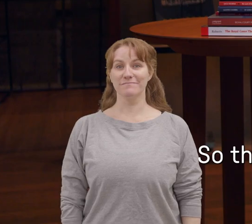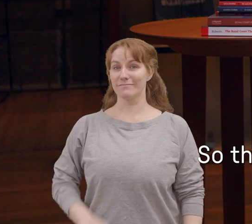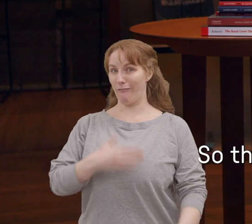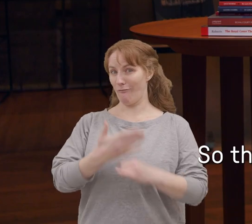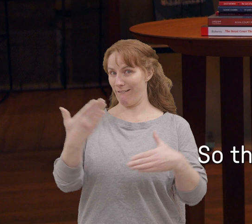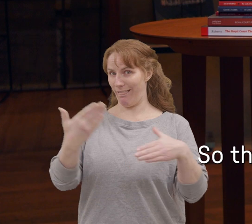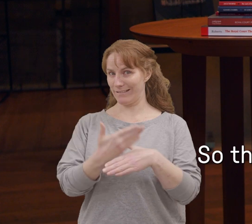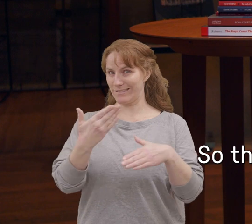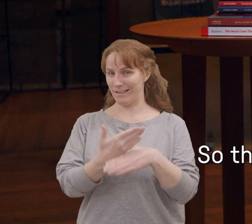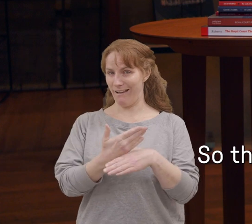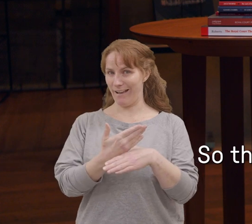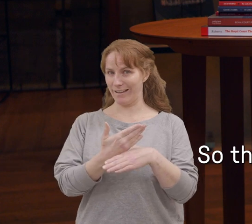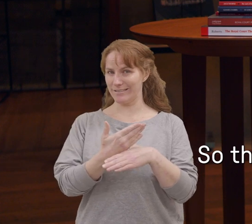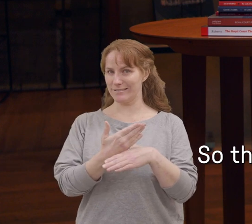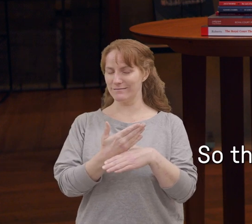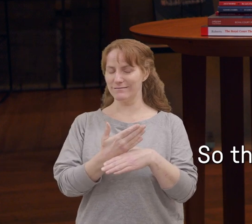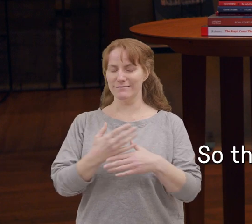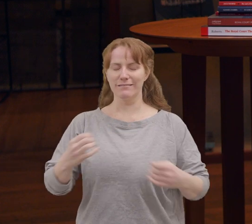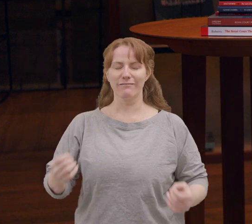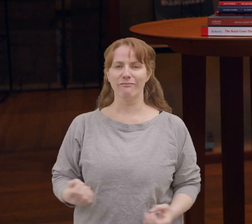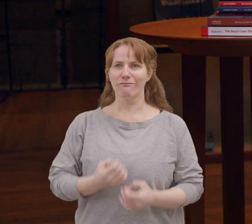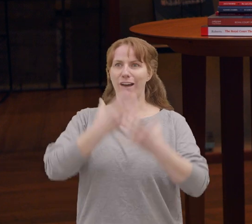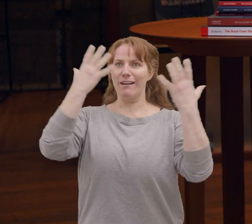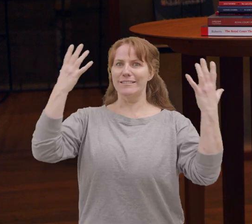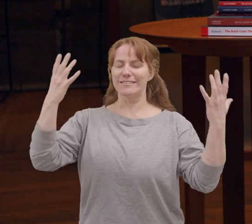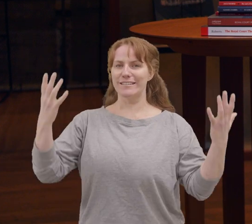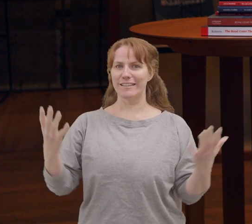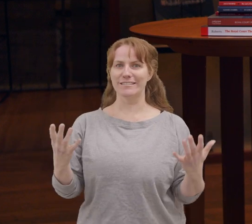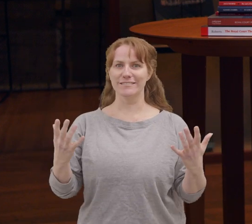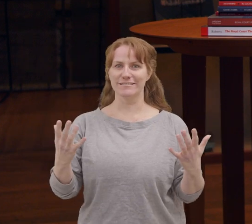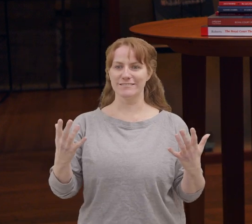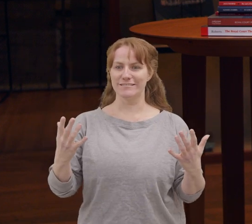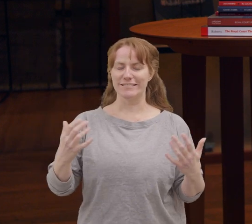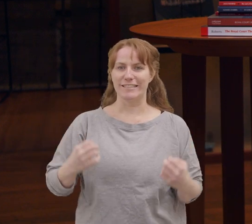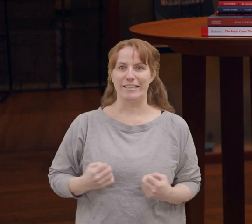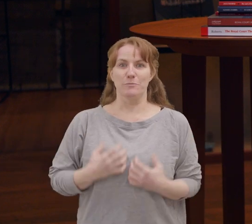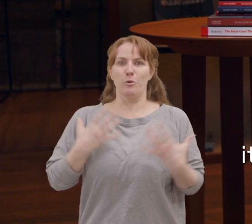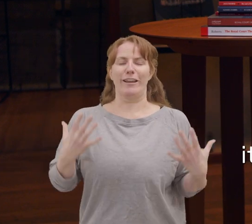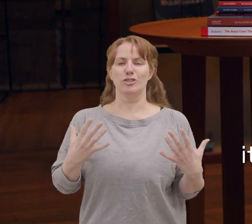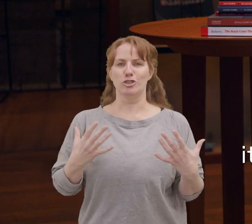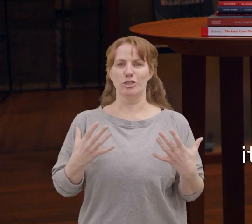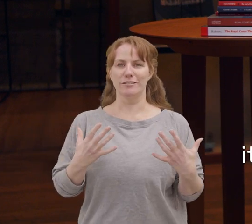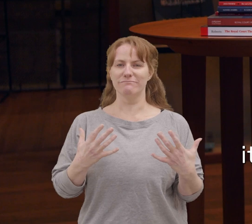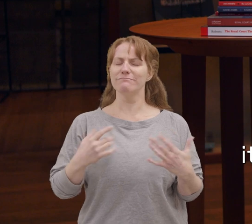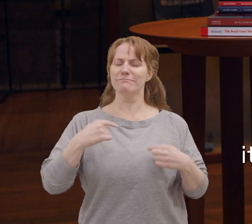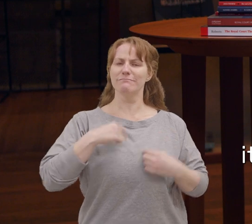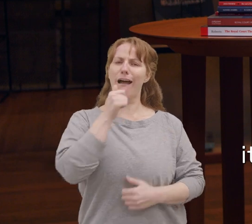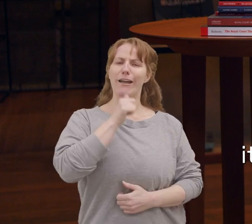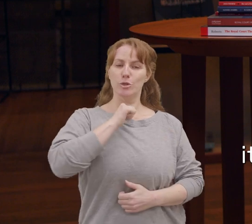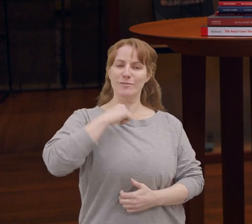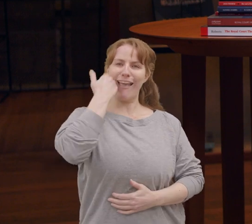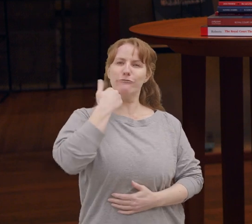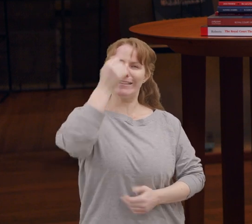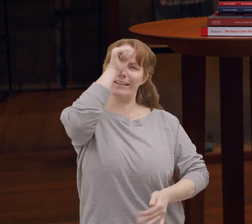So the third exercise is finding inspiration. You can find inspiration in different ways. One way I do it is through everyday